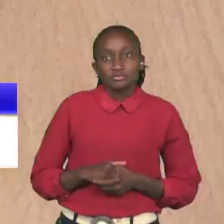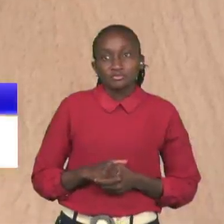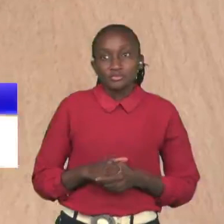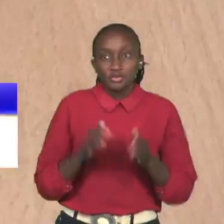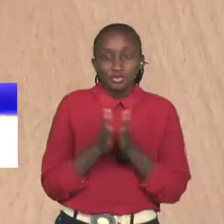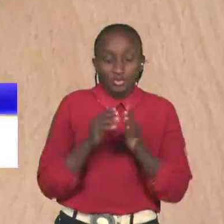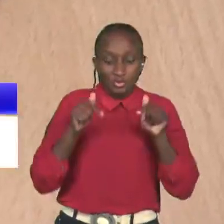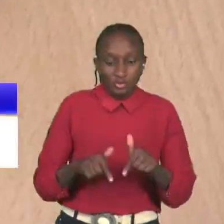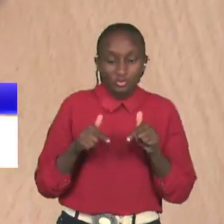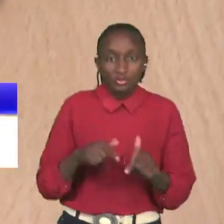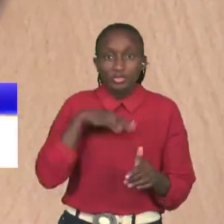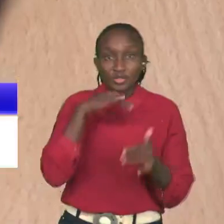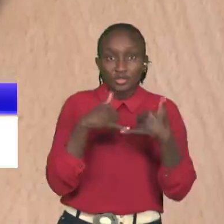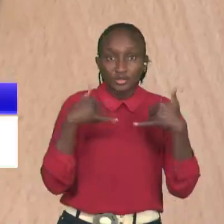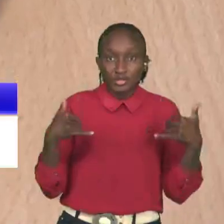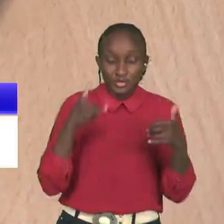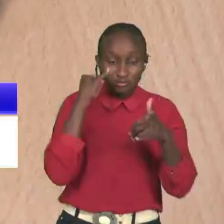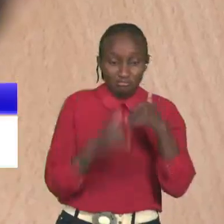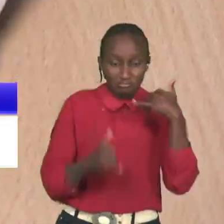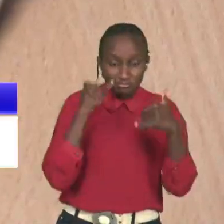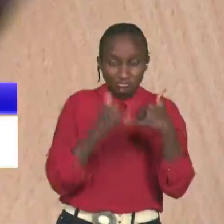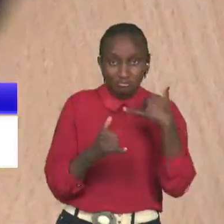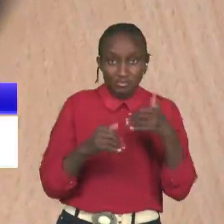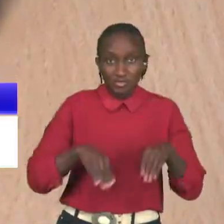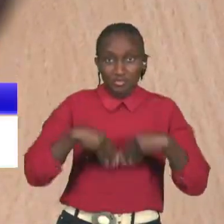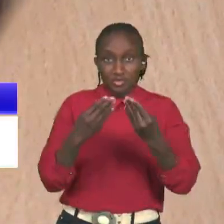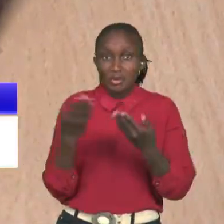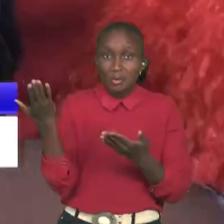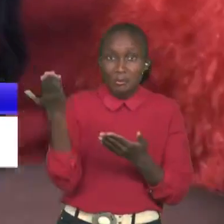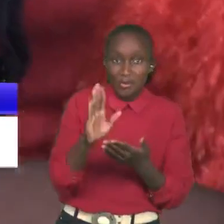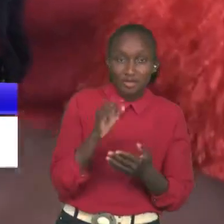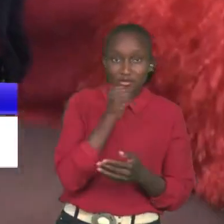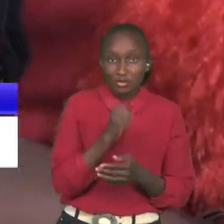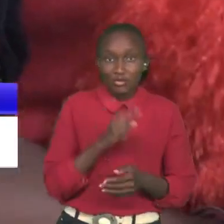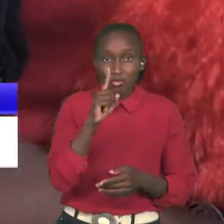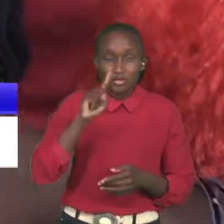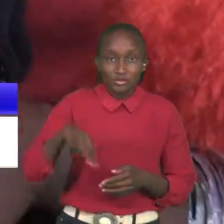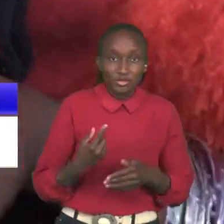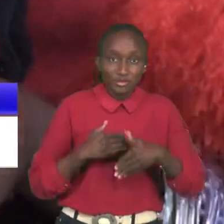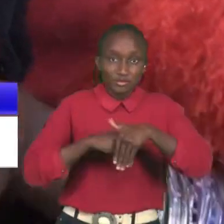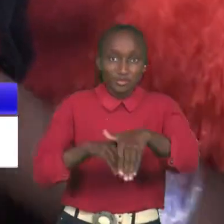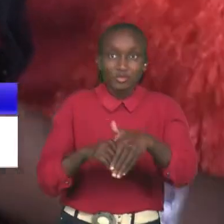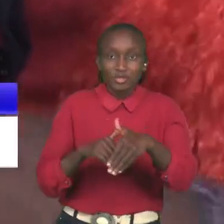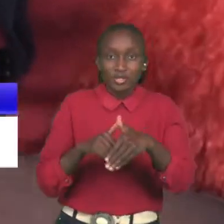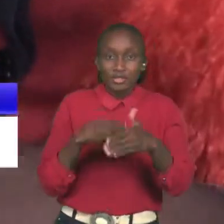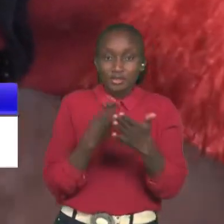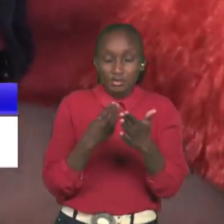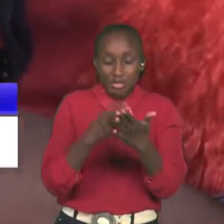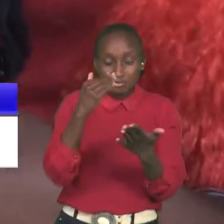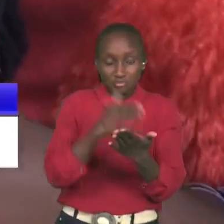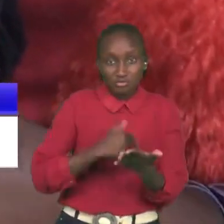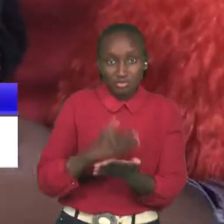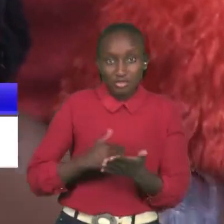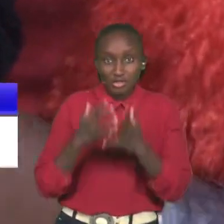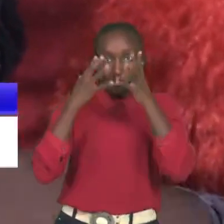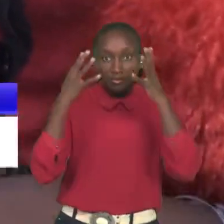With today being the deadline for Kenyans to return the old 1,000 Kenyan shillings note following the currency demonetization, big fish